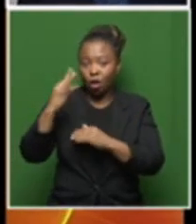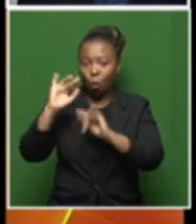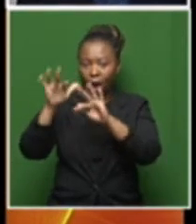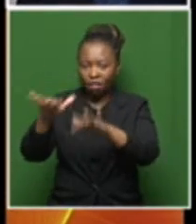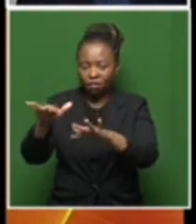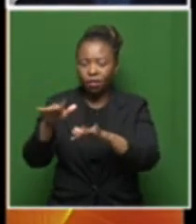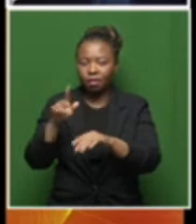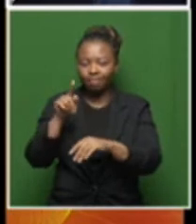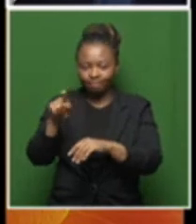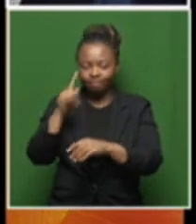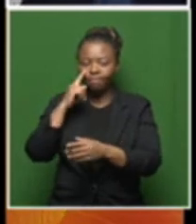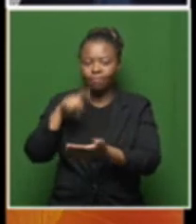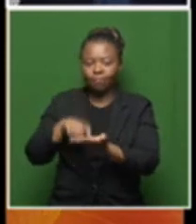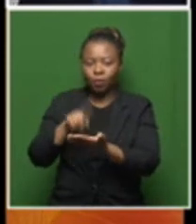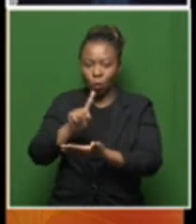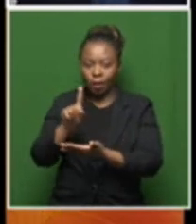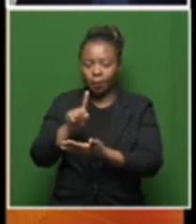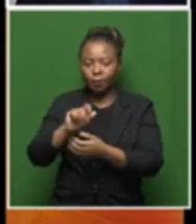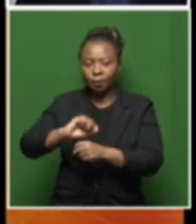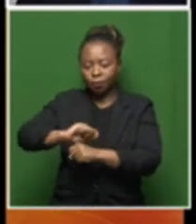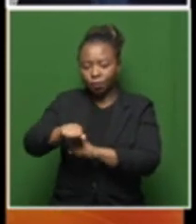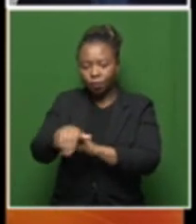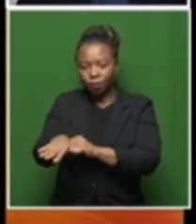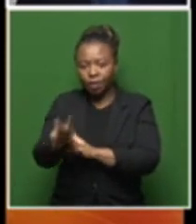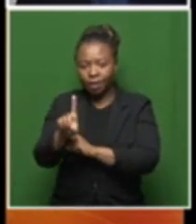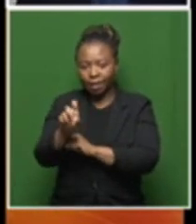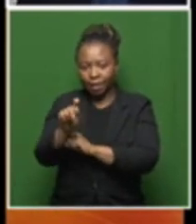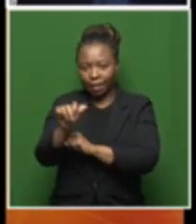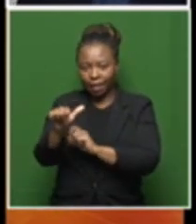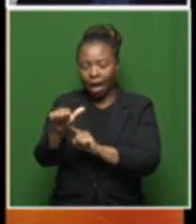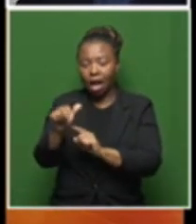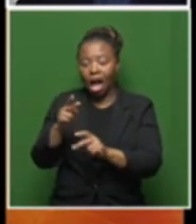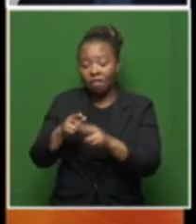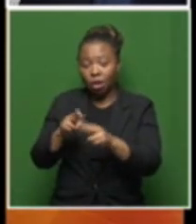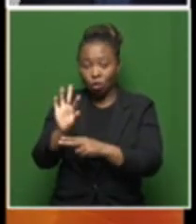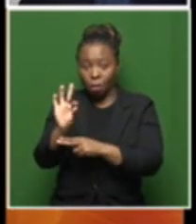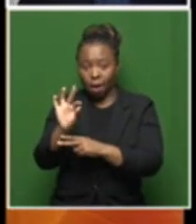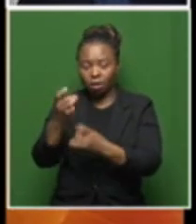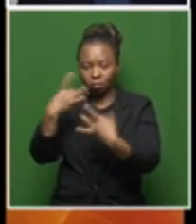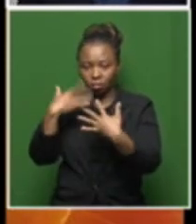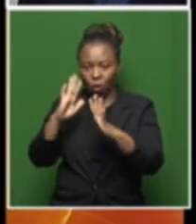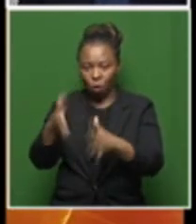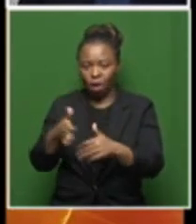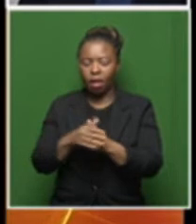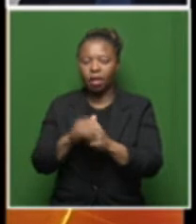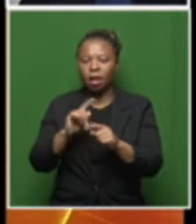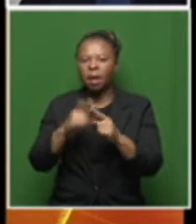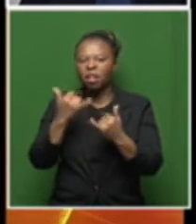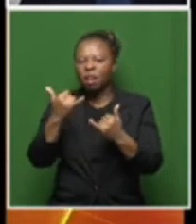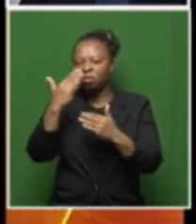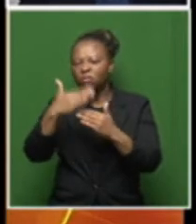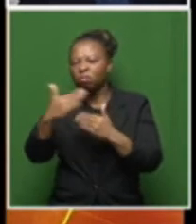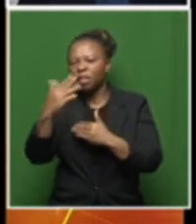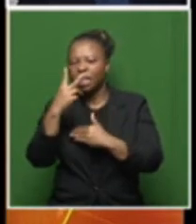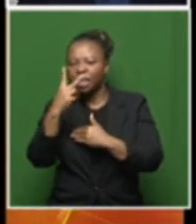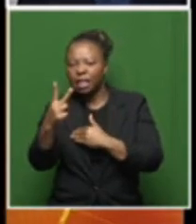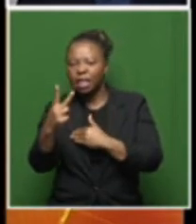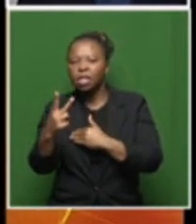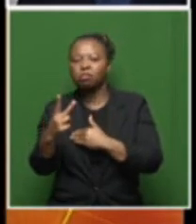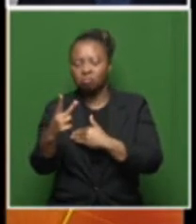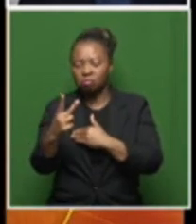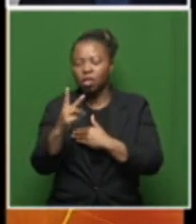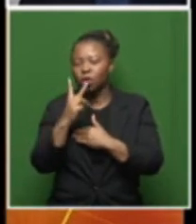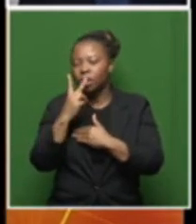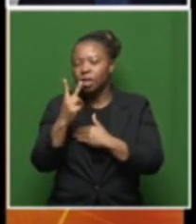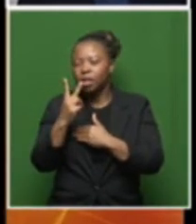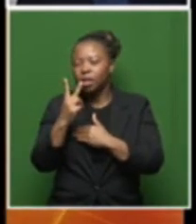into account. We're getting a briefing from them next Monday afternoon, but their short-term predictions for new cases have been tracking pretty well to